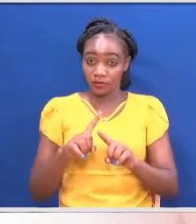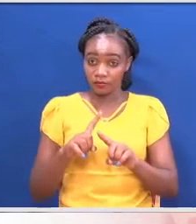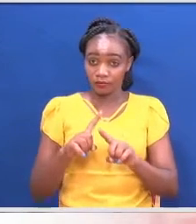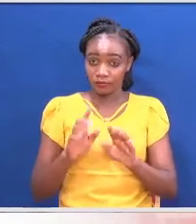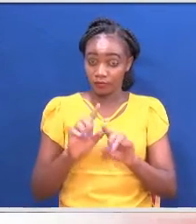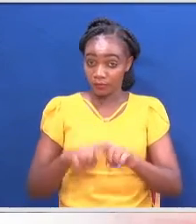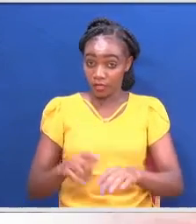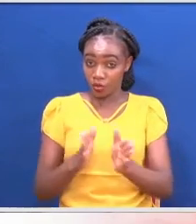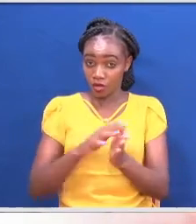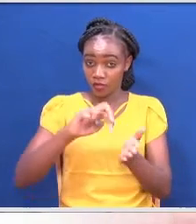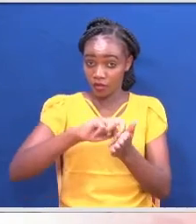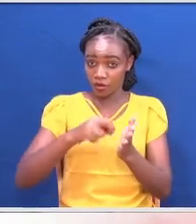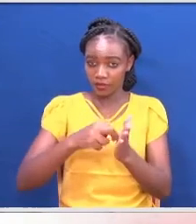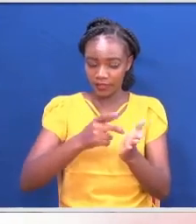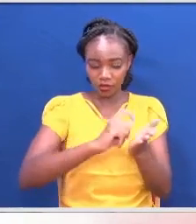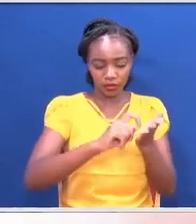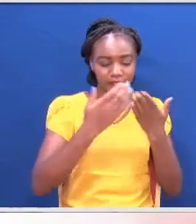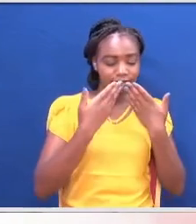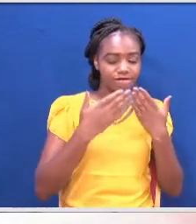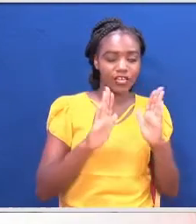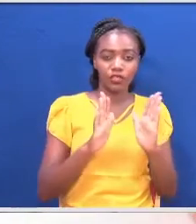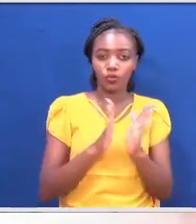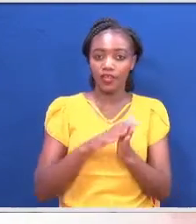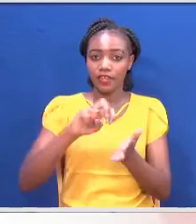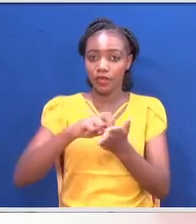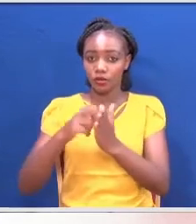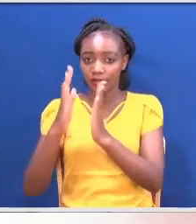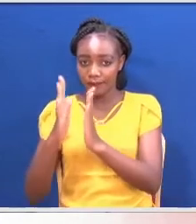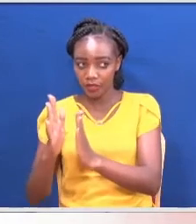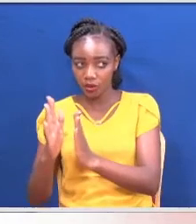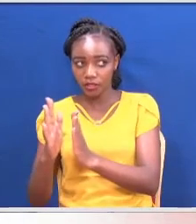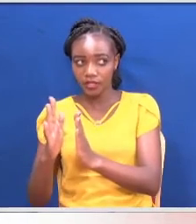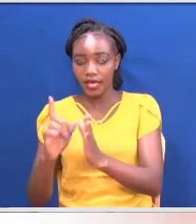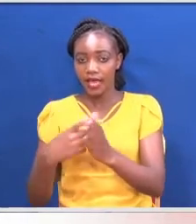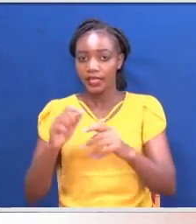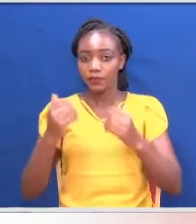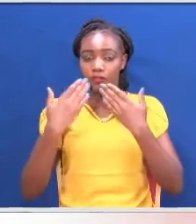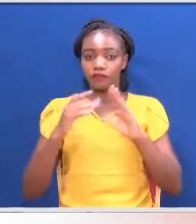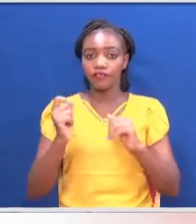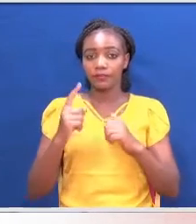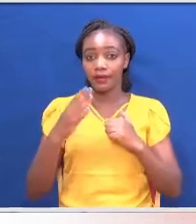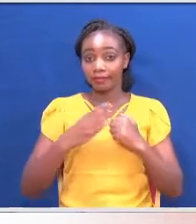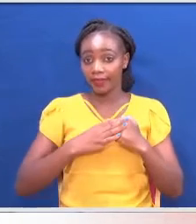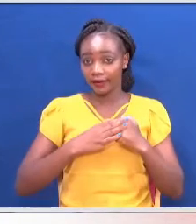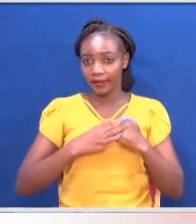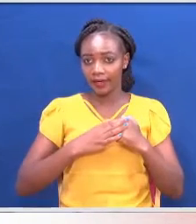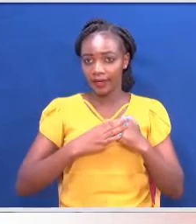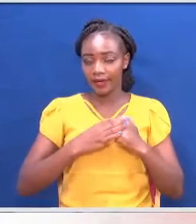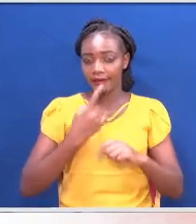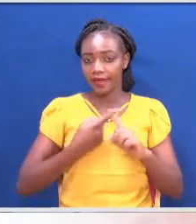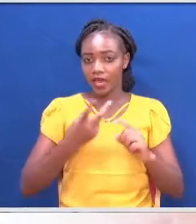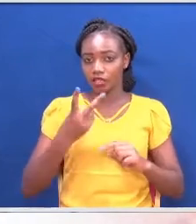kandarasi tuliotia saini na kandarasi utakamilika mwezi wa 9 mwaka